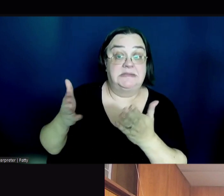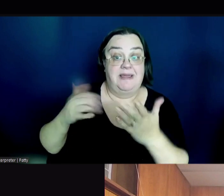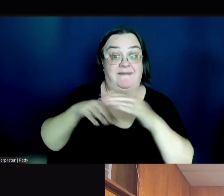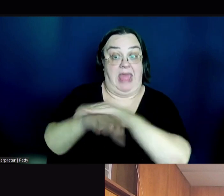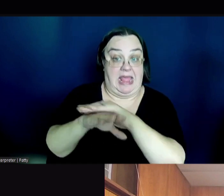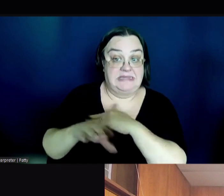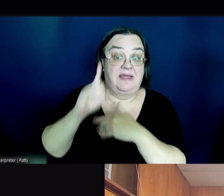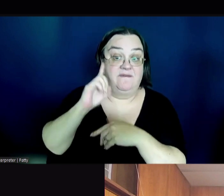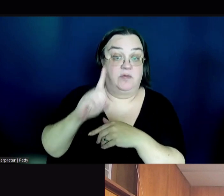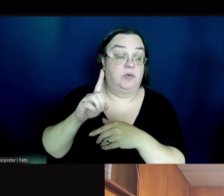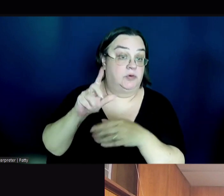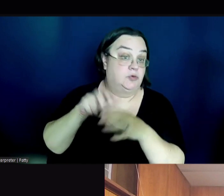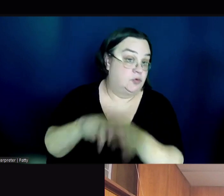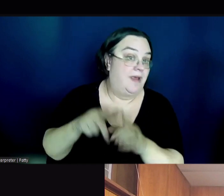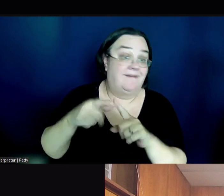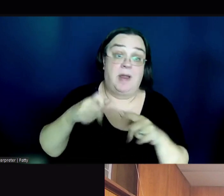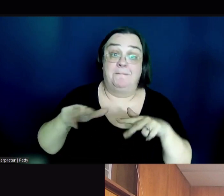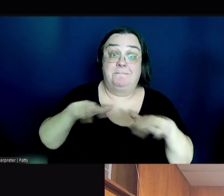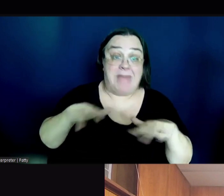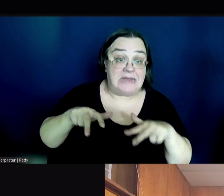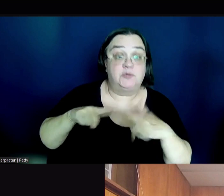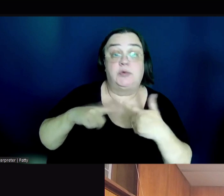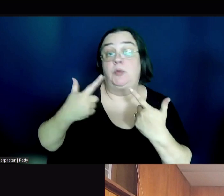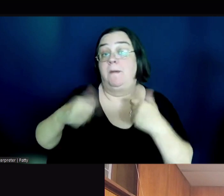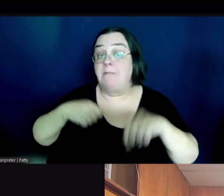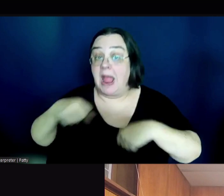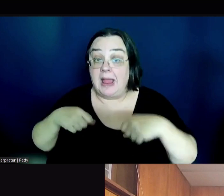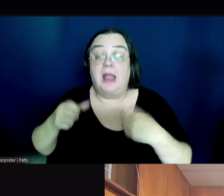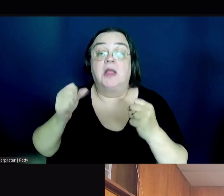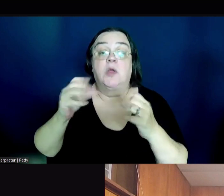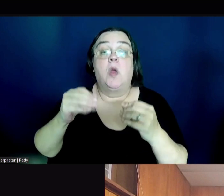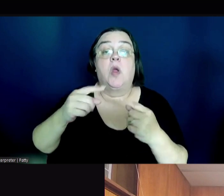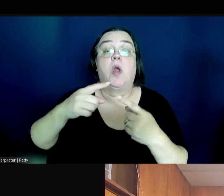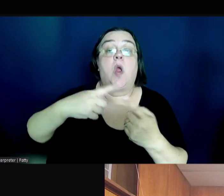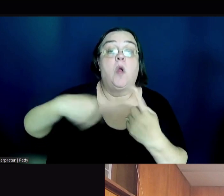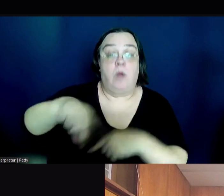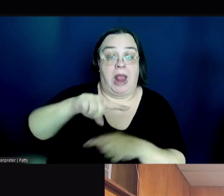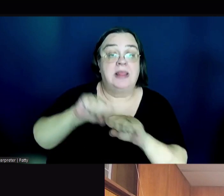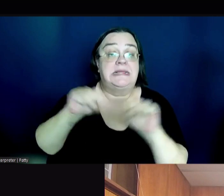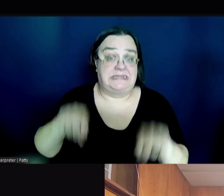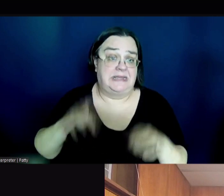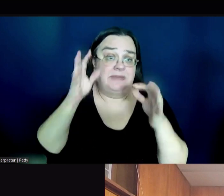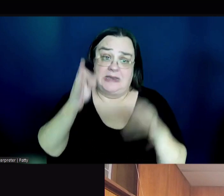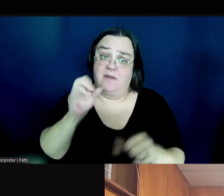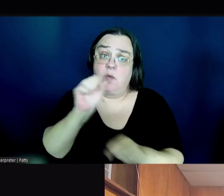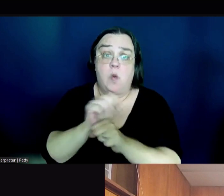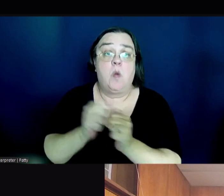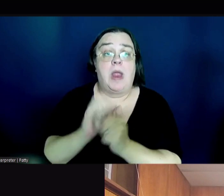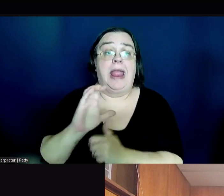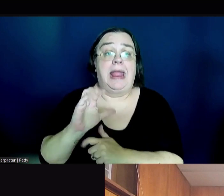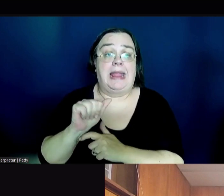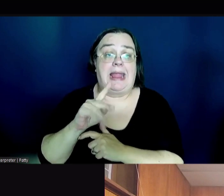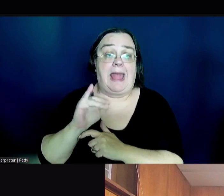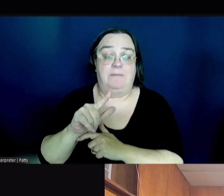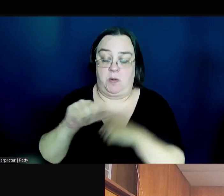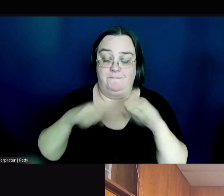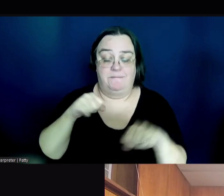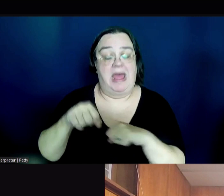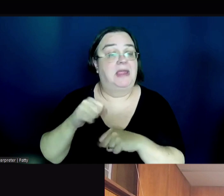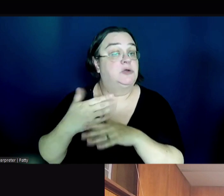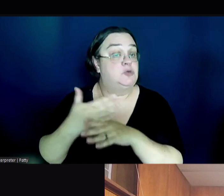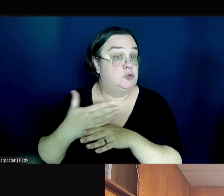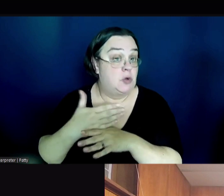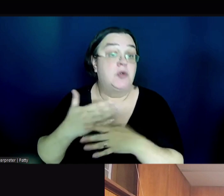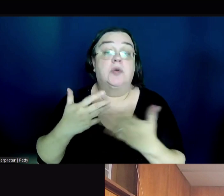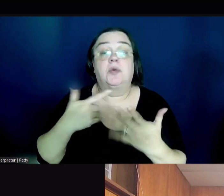transit, from pedestrian to biking. So around the system, we definitely work with Capital Bike Share. Usually, they've